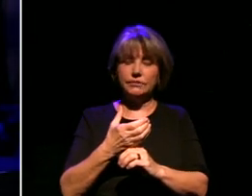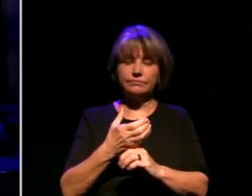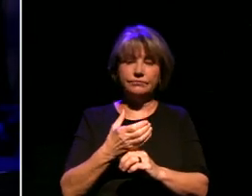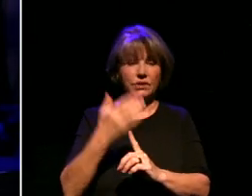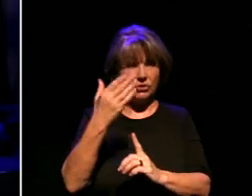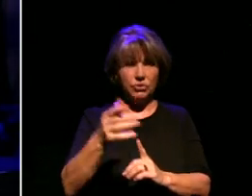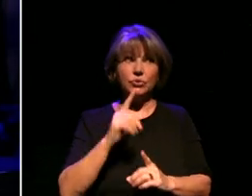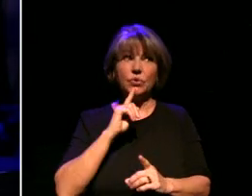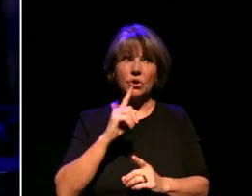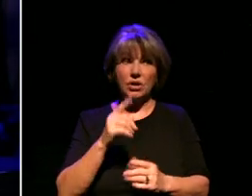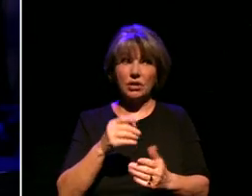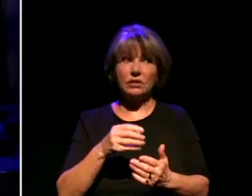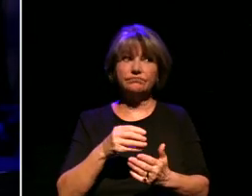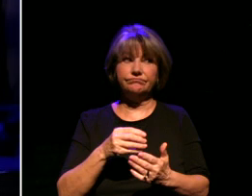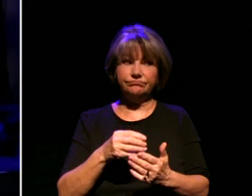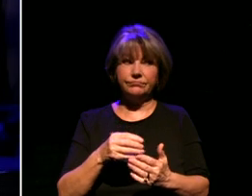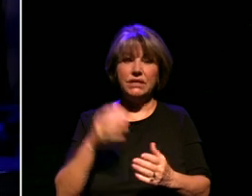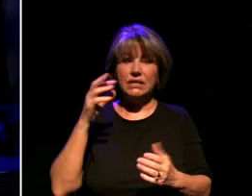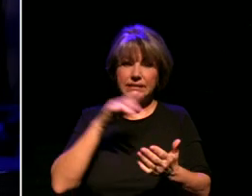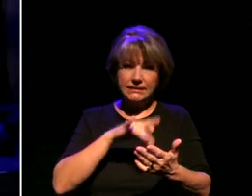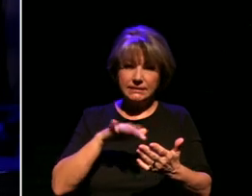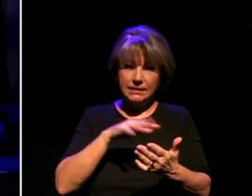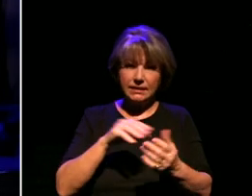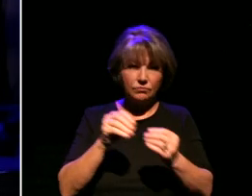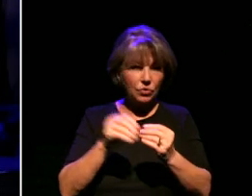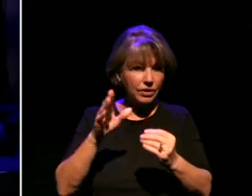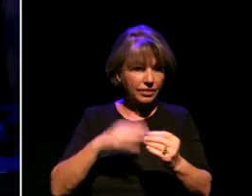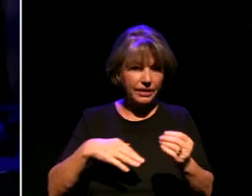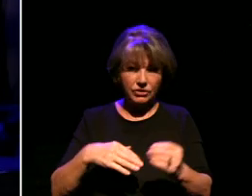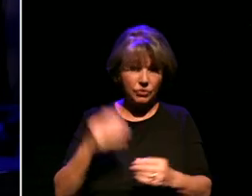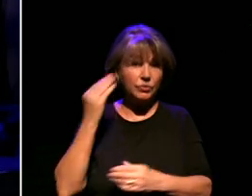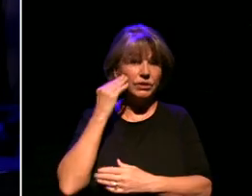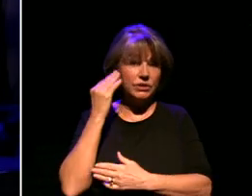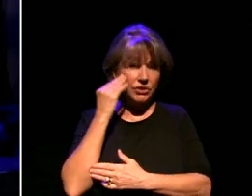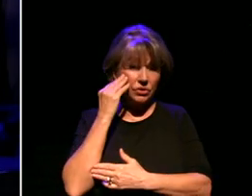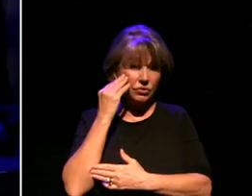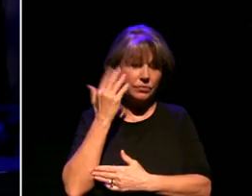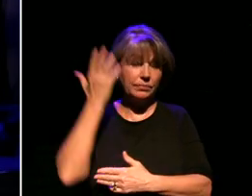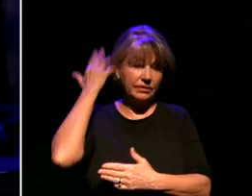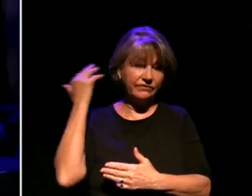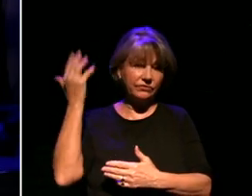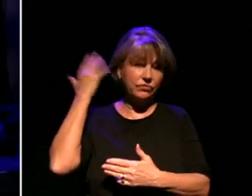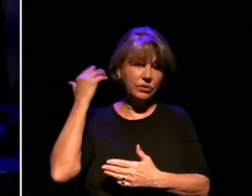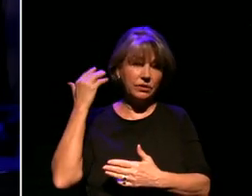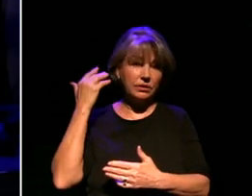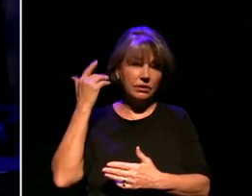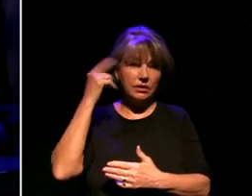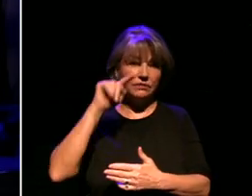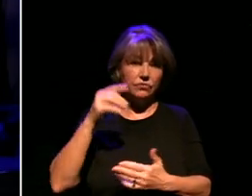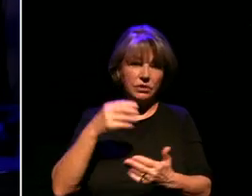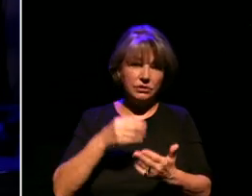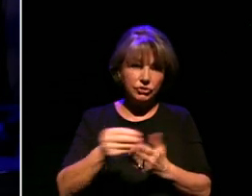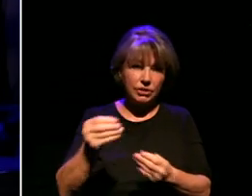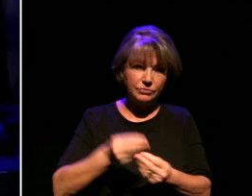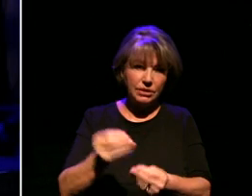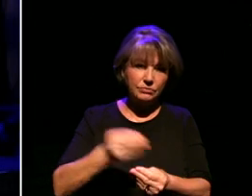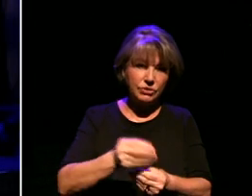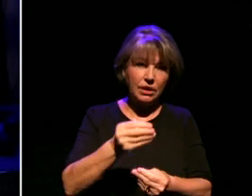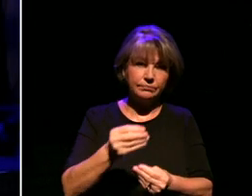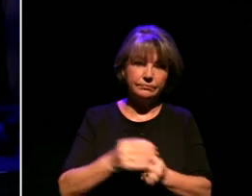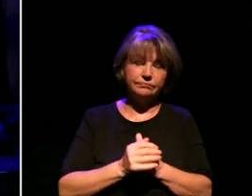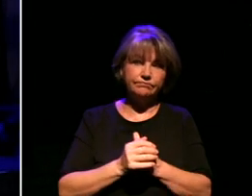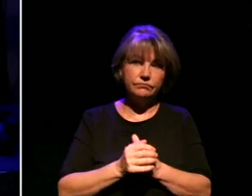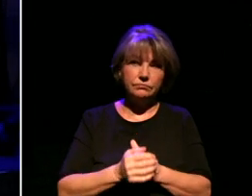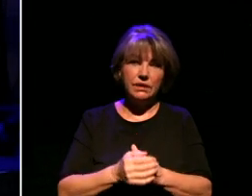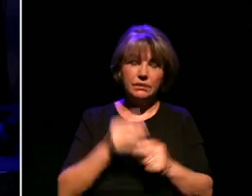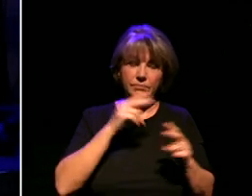marketed far more personally than you ever have been in the present. And so I look at that, and you know, you can be looking at